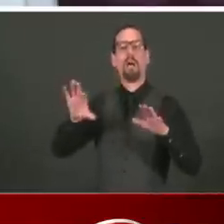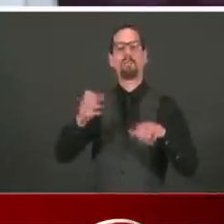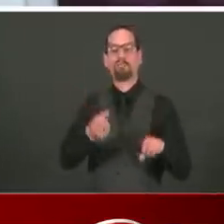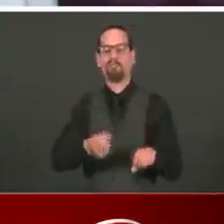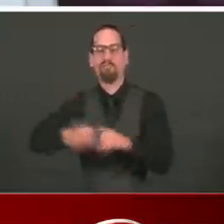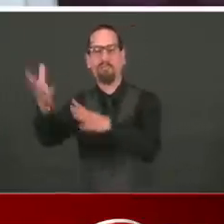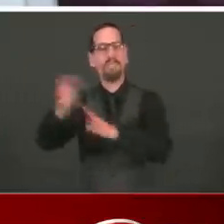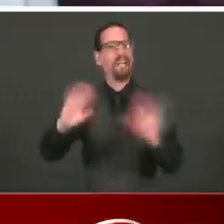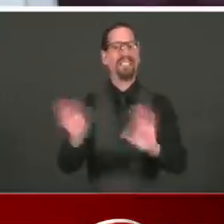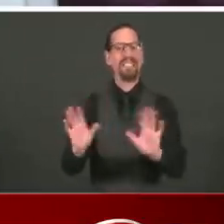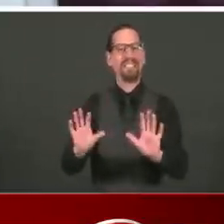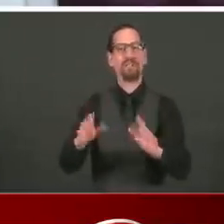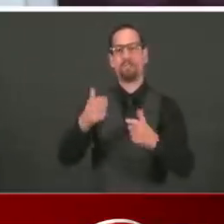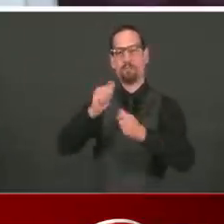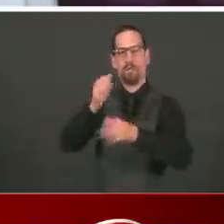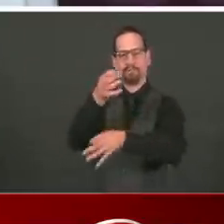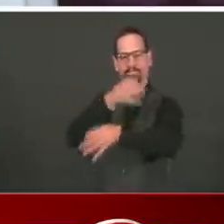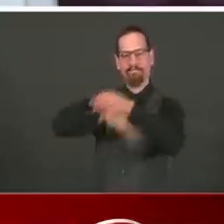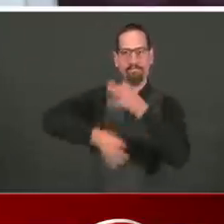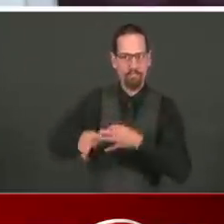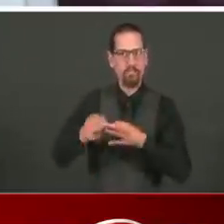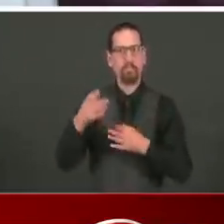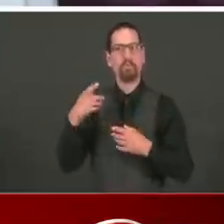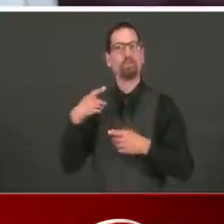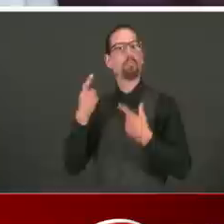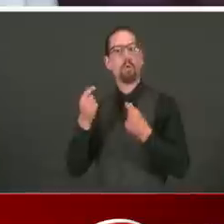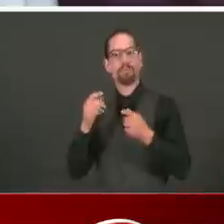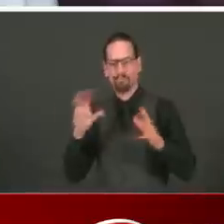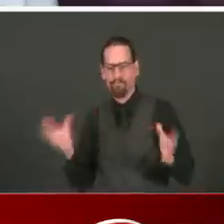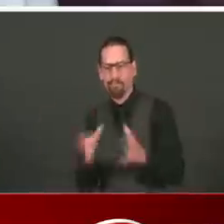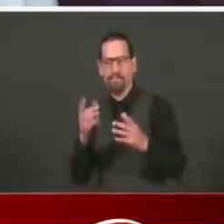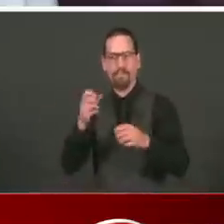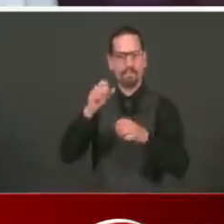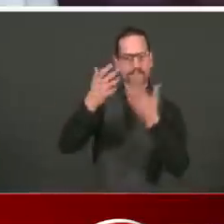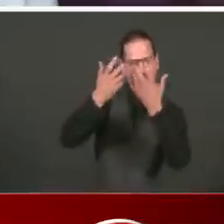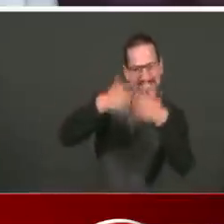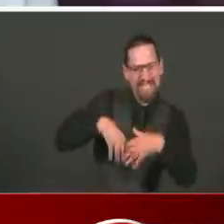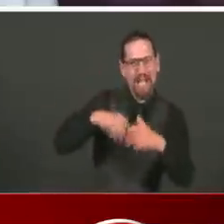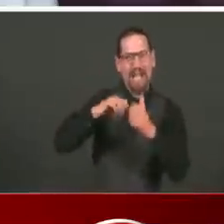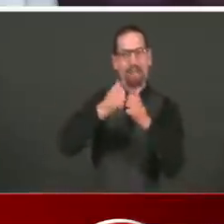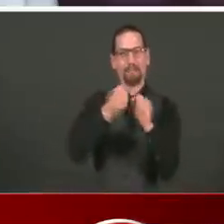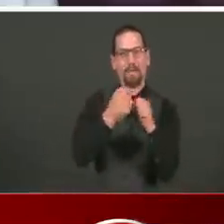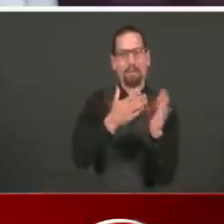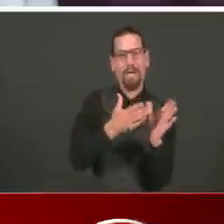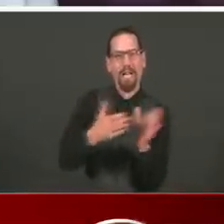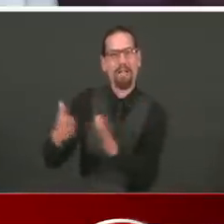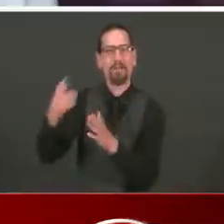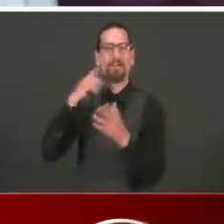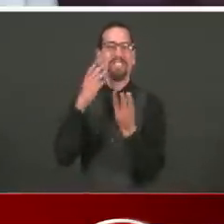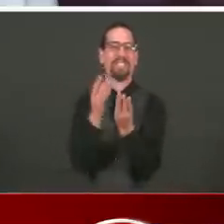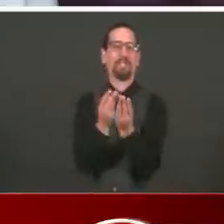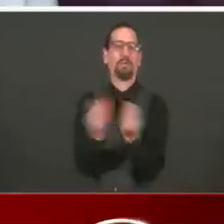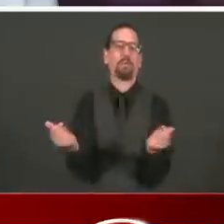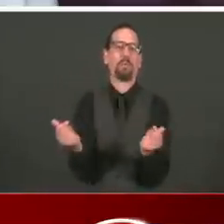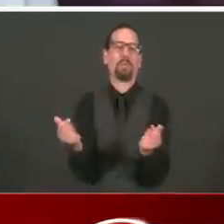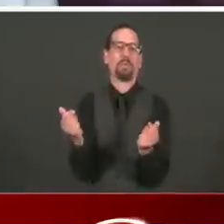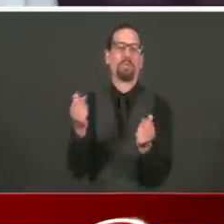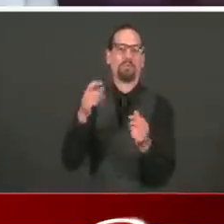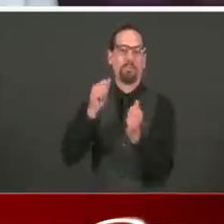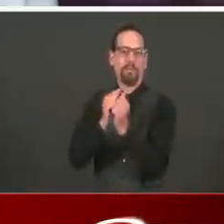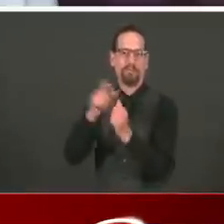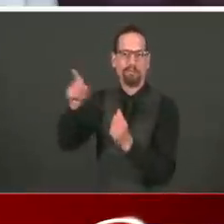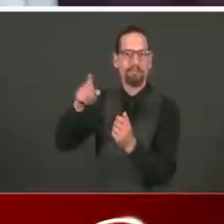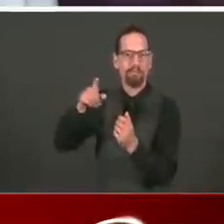and tenants an opportunity to work towards a solution outside of the court system to